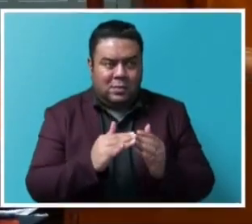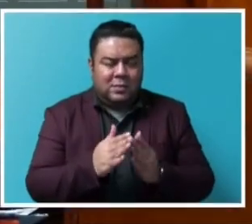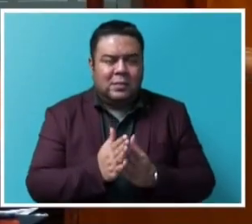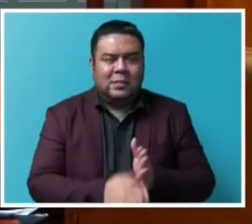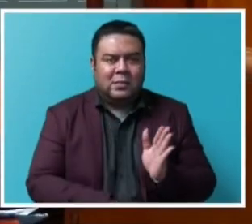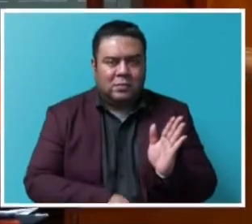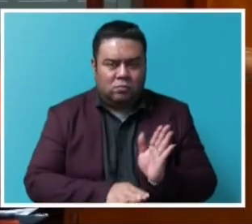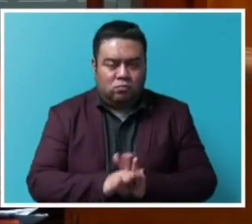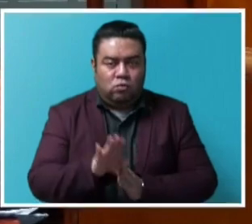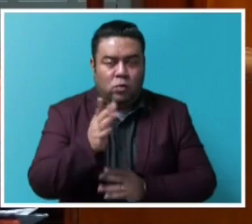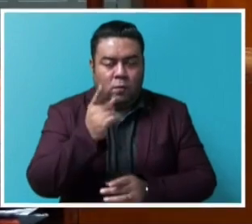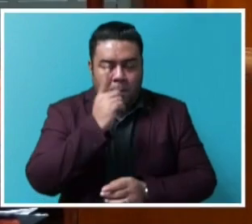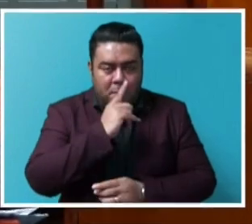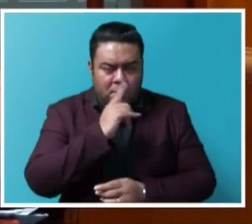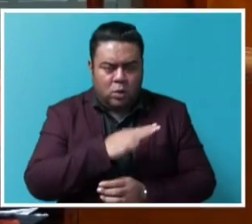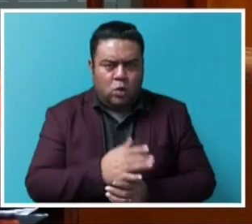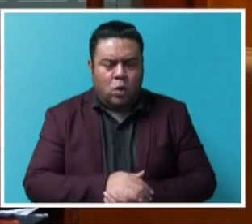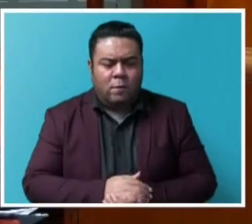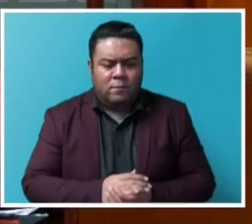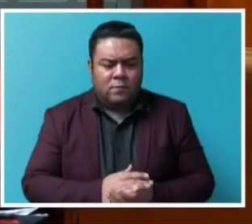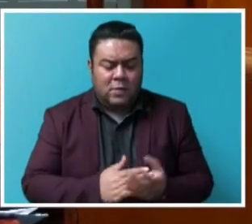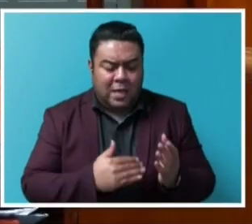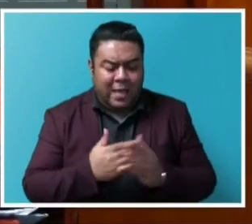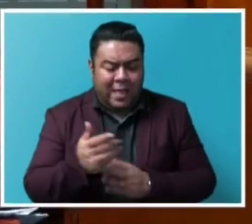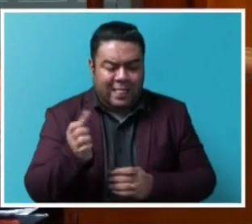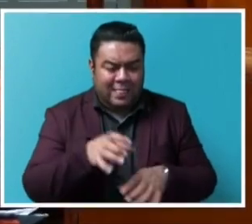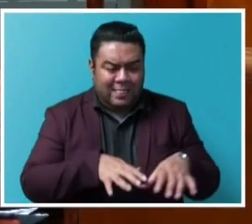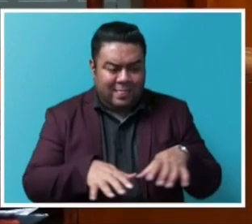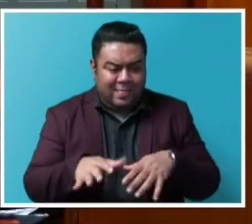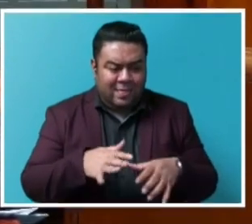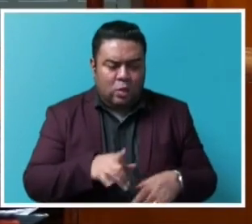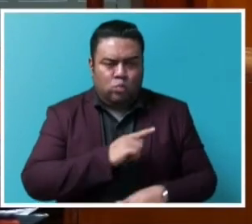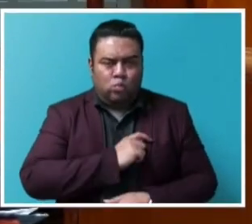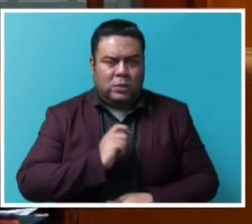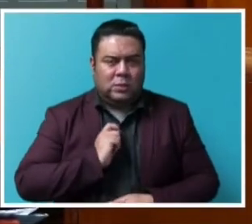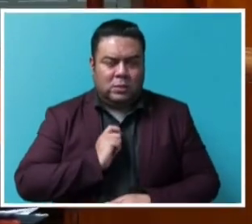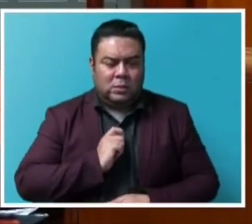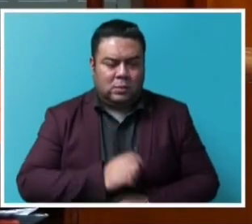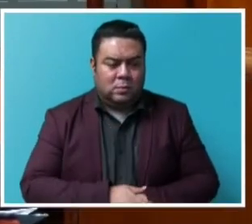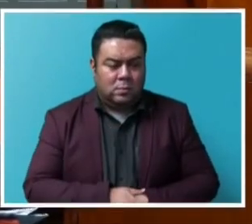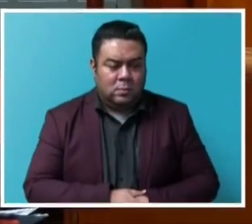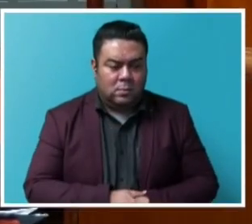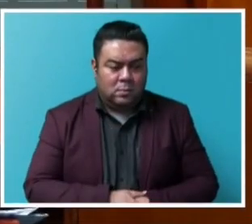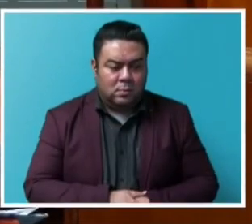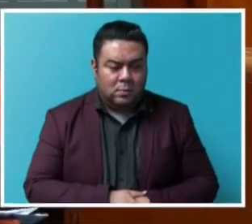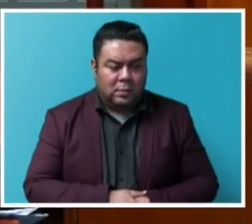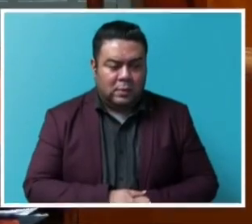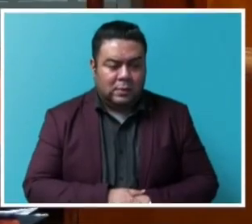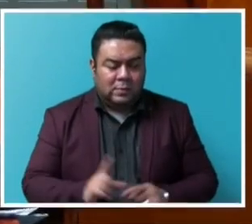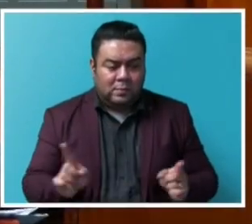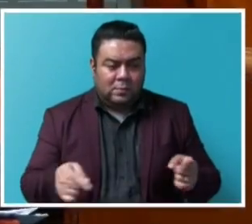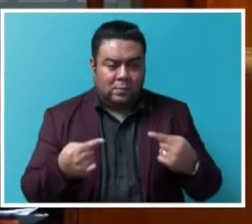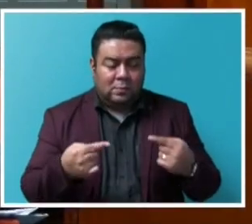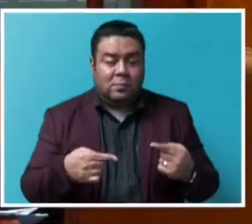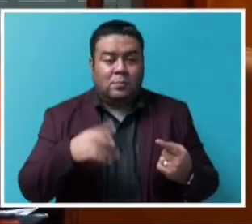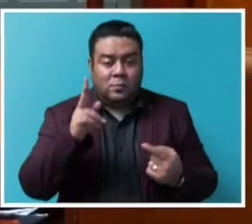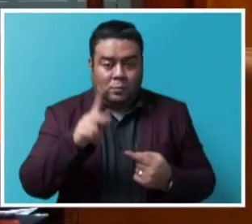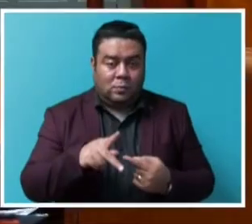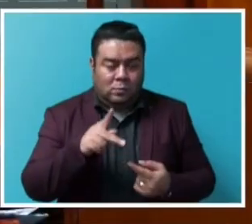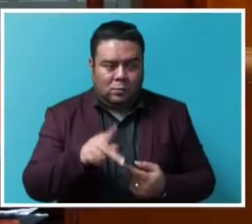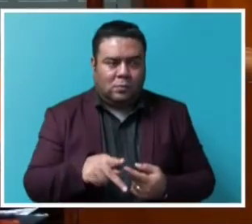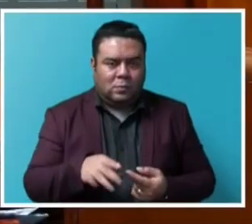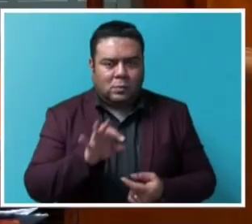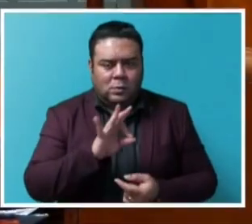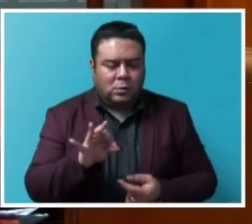robbed our people of creativity and trust. The enemy, which is poverty, is